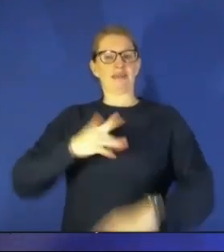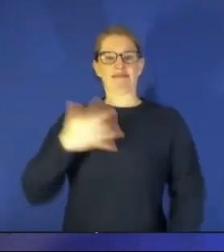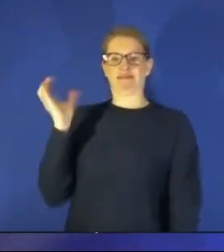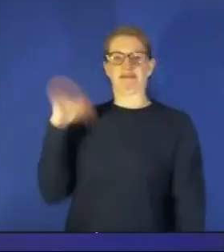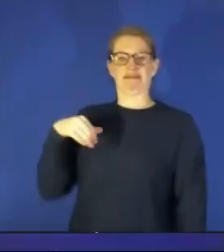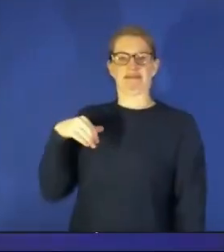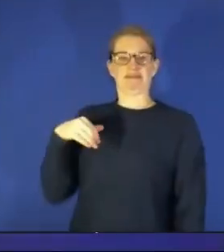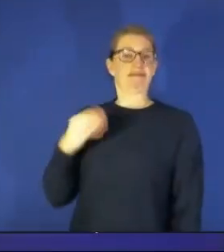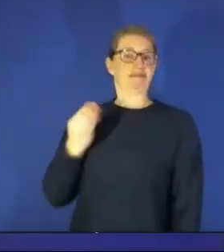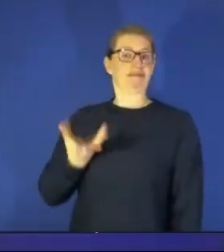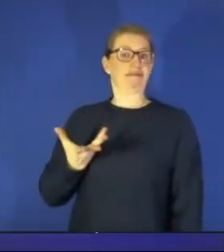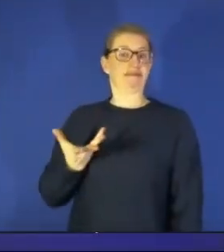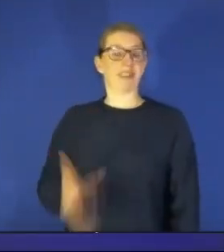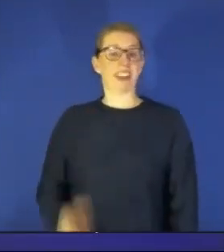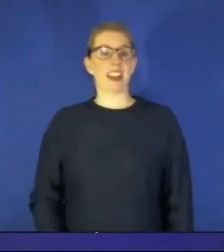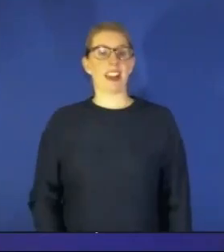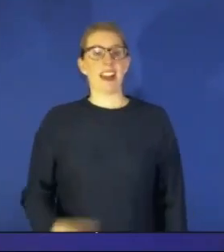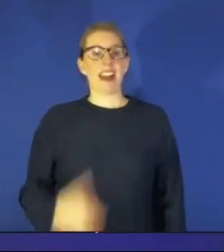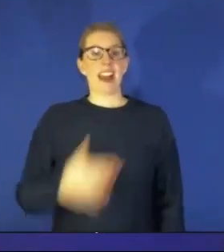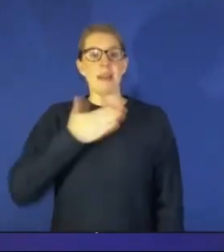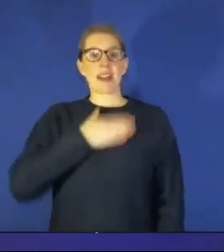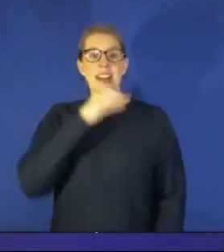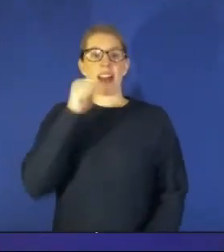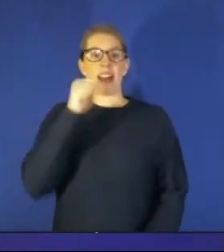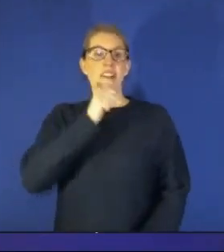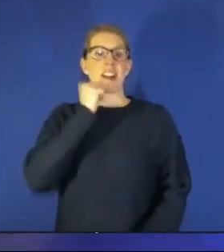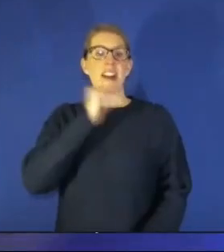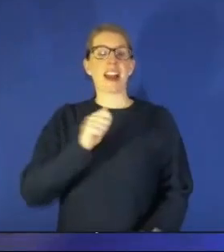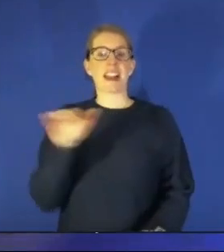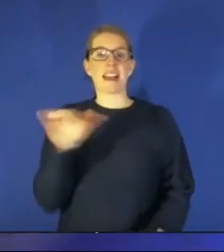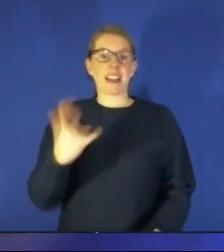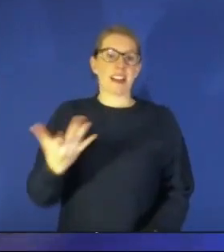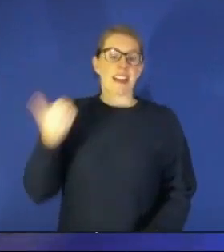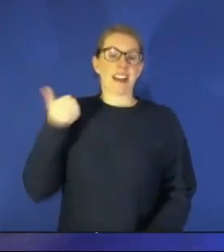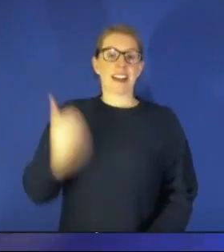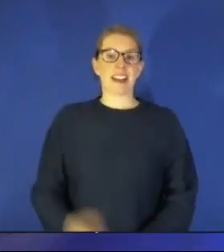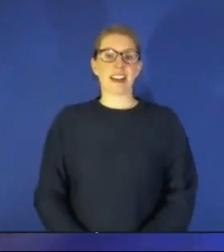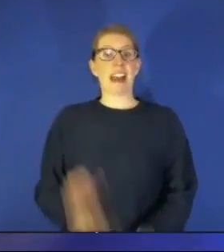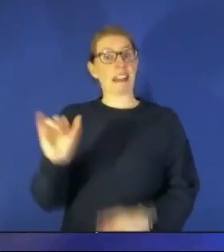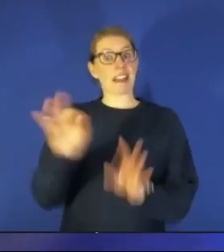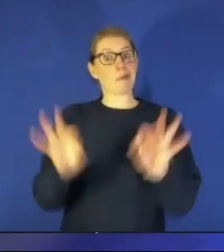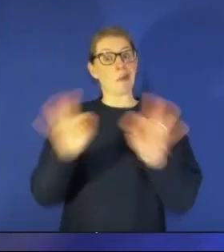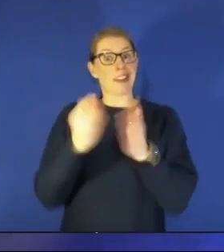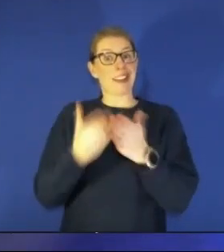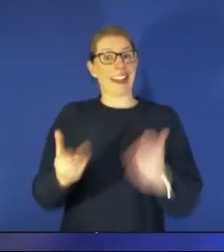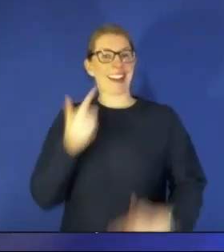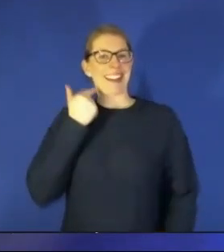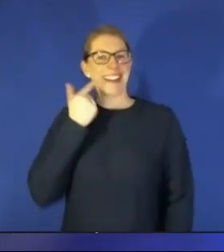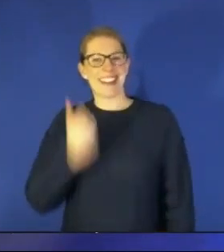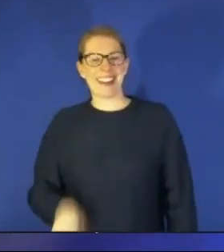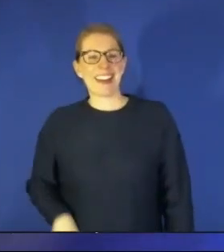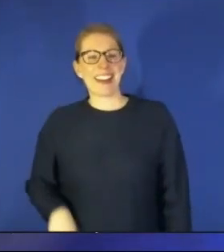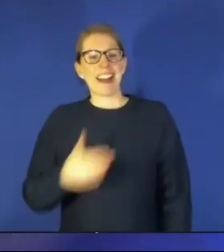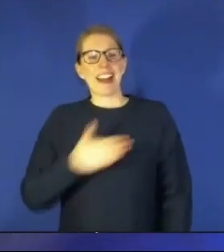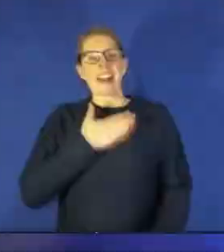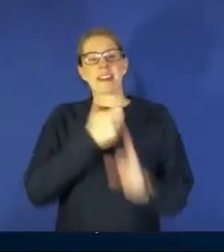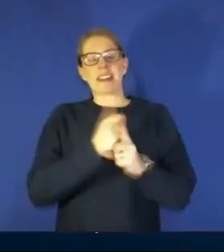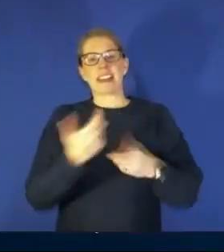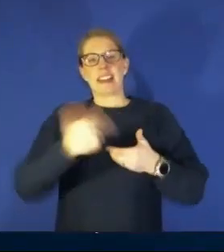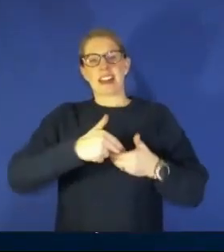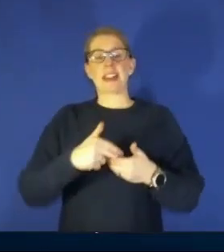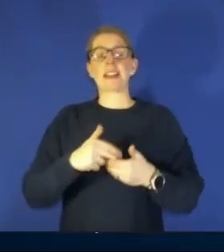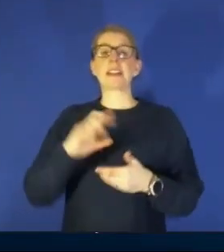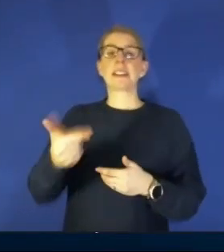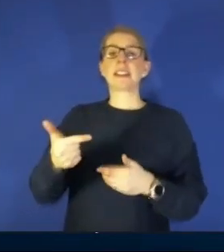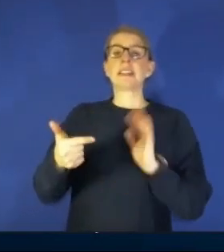And I'm glad I don't do it every day like I used to. So. Yeah. Okay. Well, yeah, we're that's the important thing. Really glad to have you. Dr. Kalender-Rich, I do want to